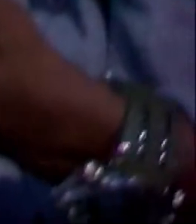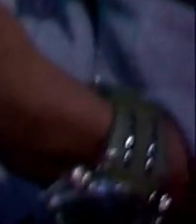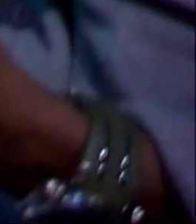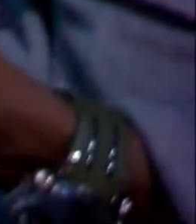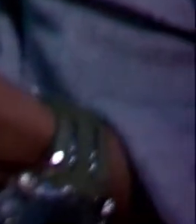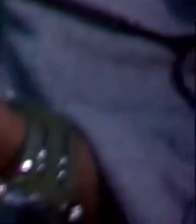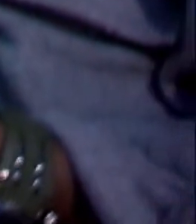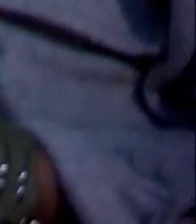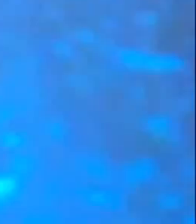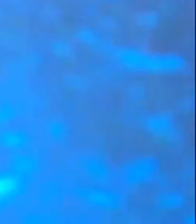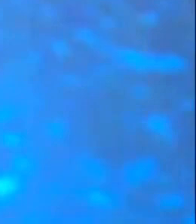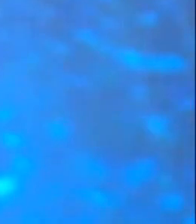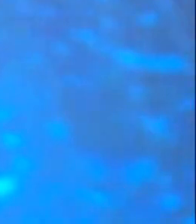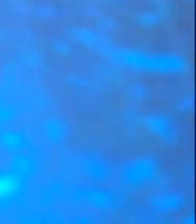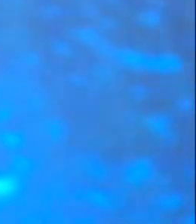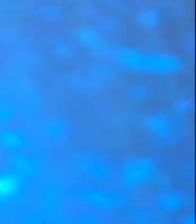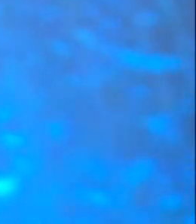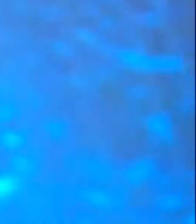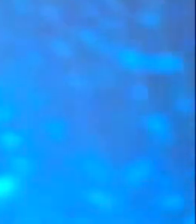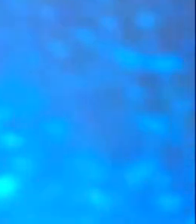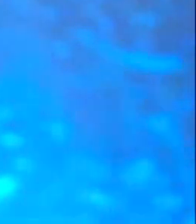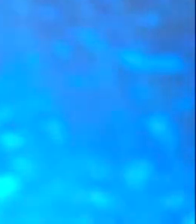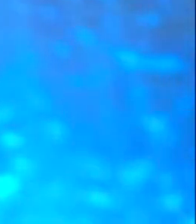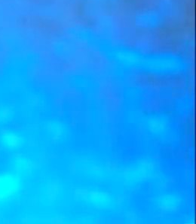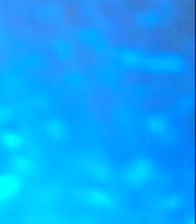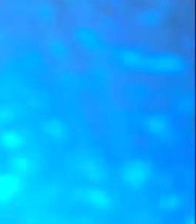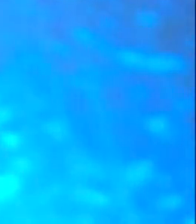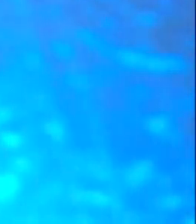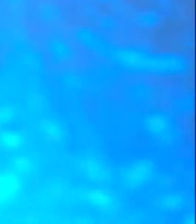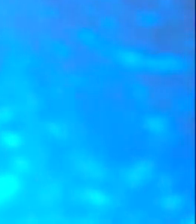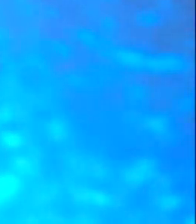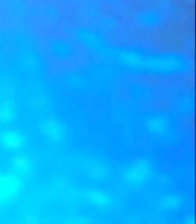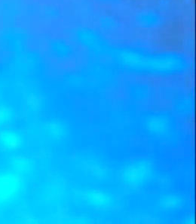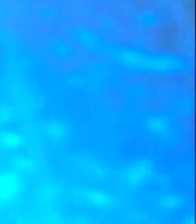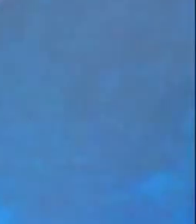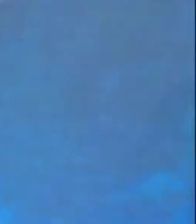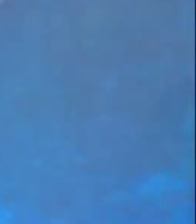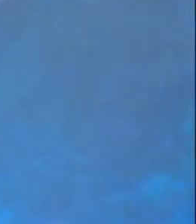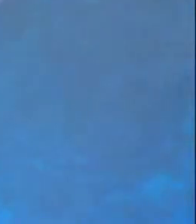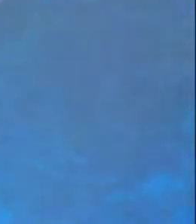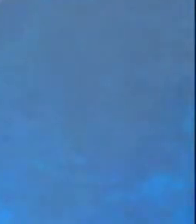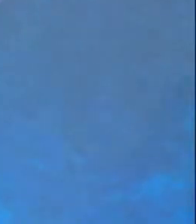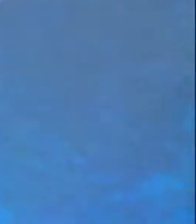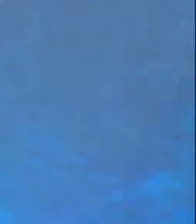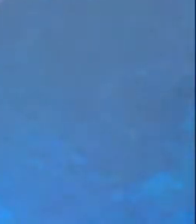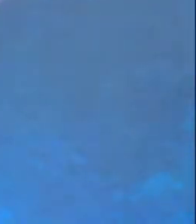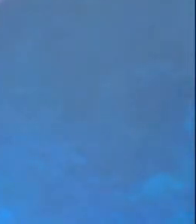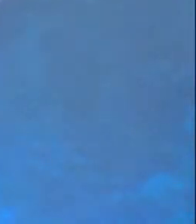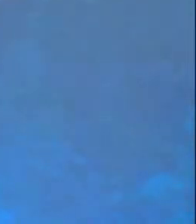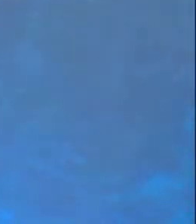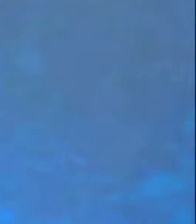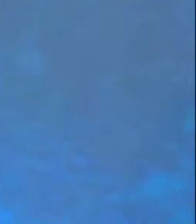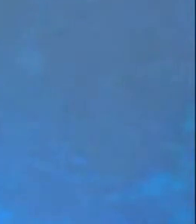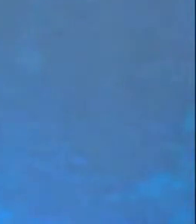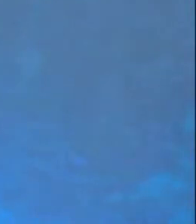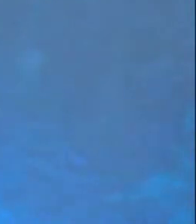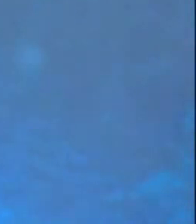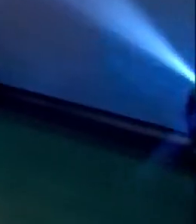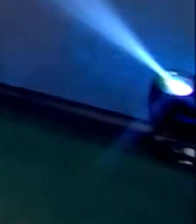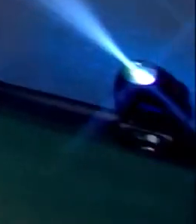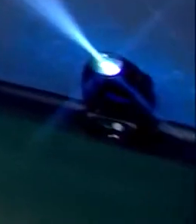Emmanuel. He will never forsake us. Emmanuel.